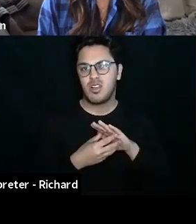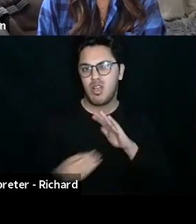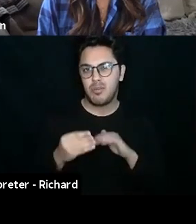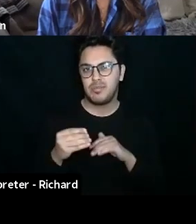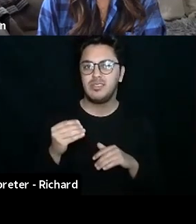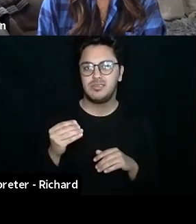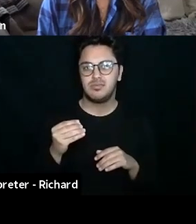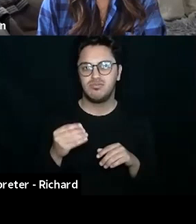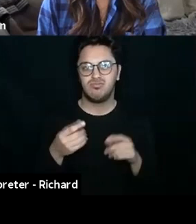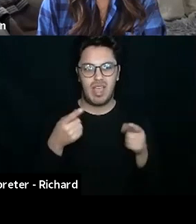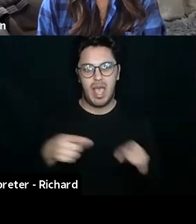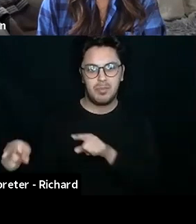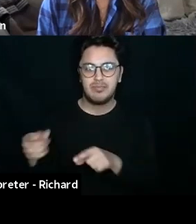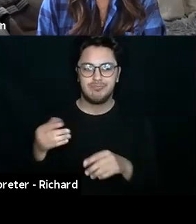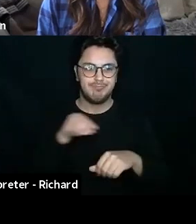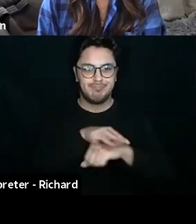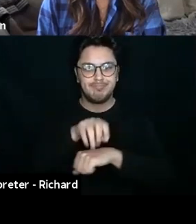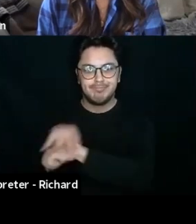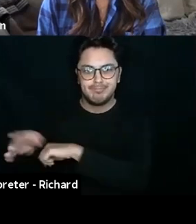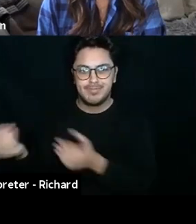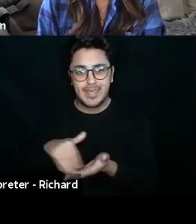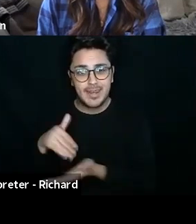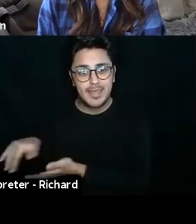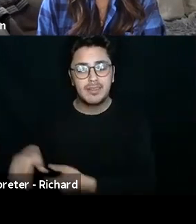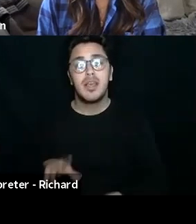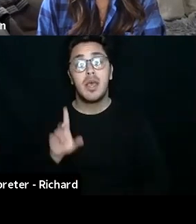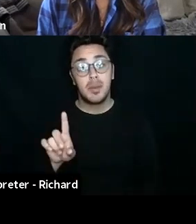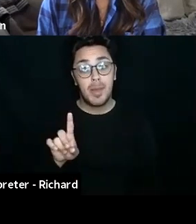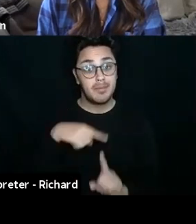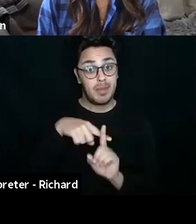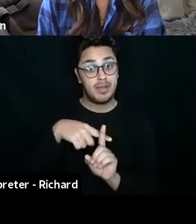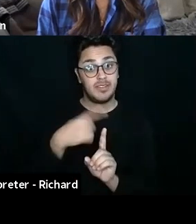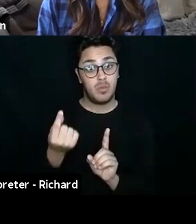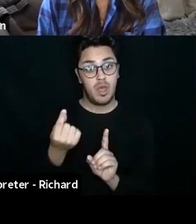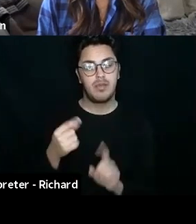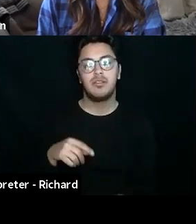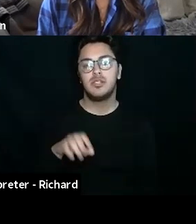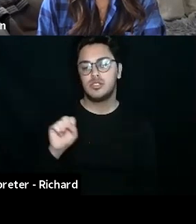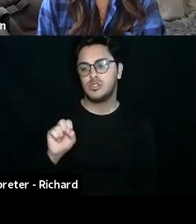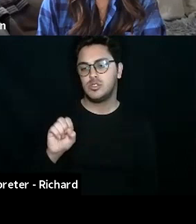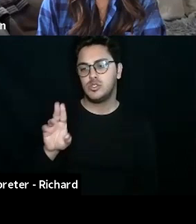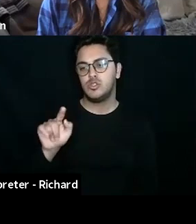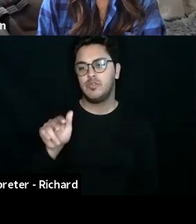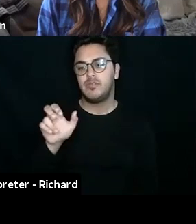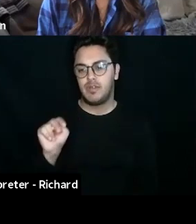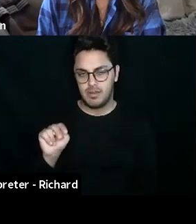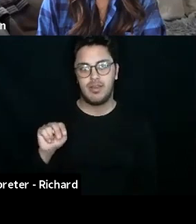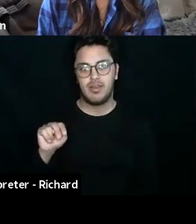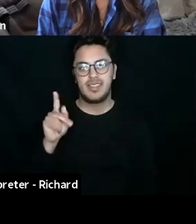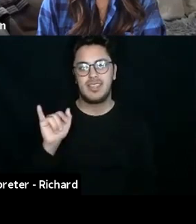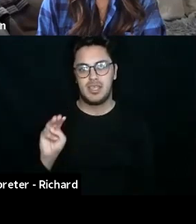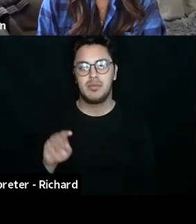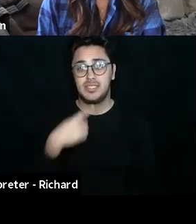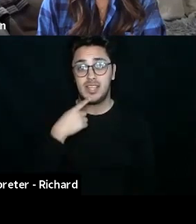publicity like this. But the upside about it is that it creates, what Safan Kim has called the snowball effect in the other way, that when one person